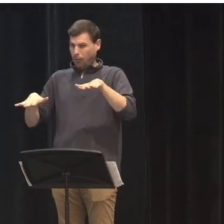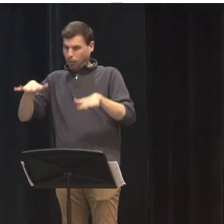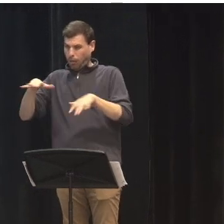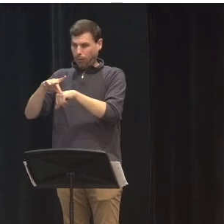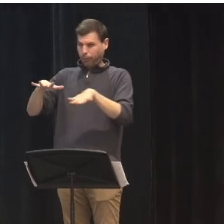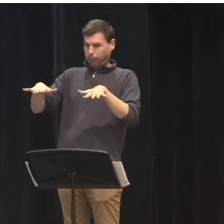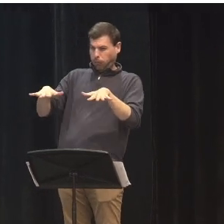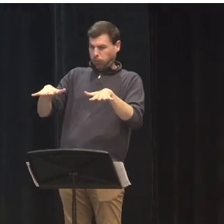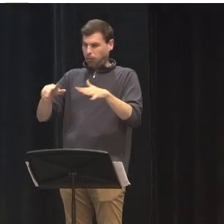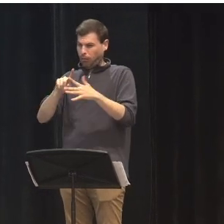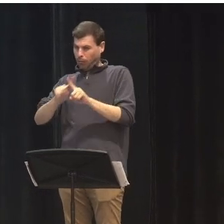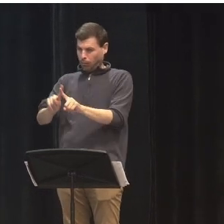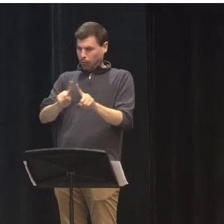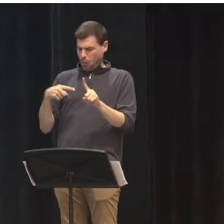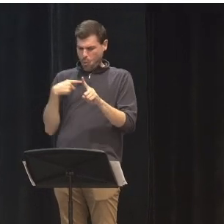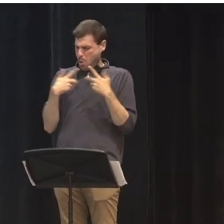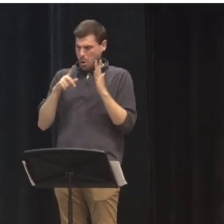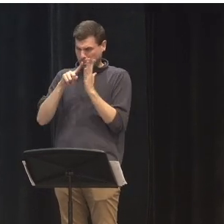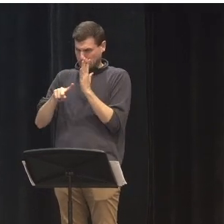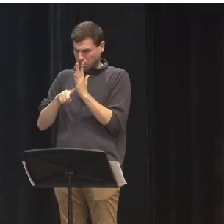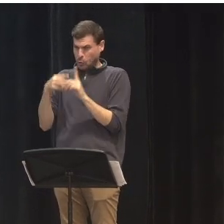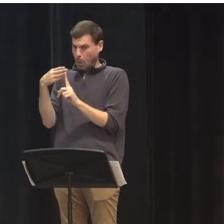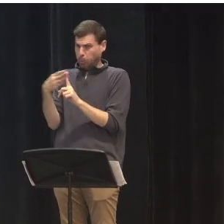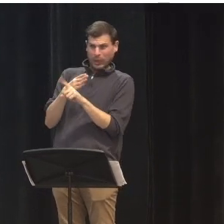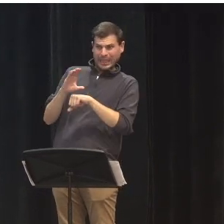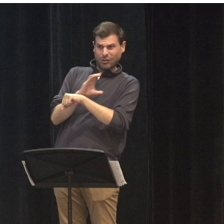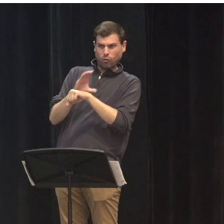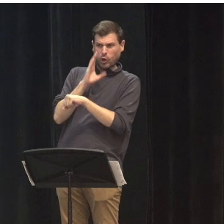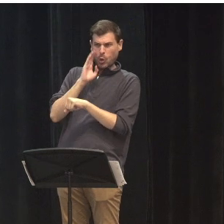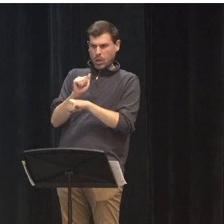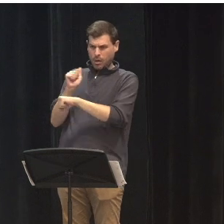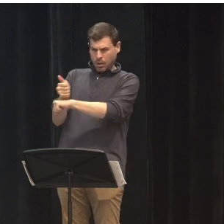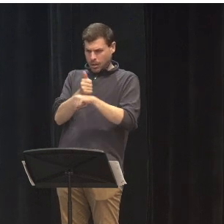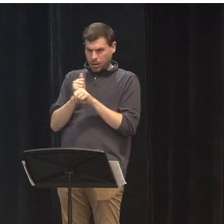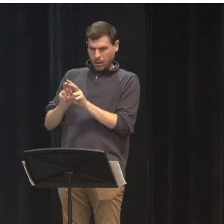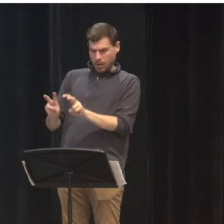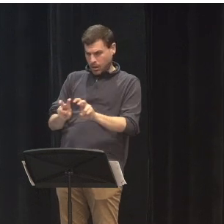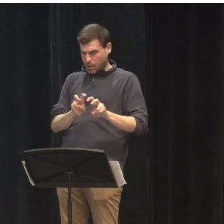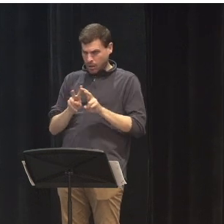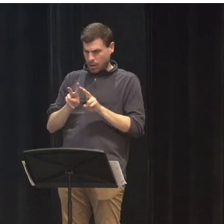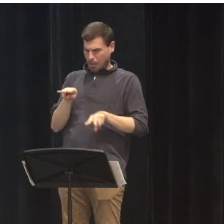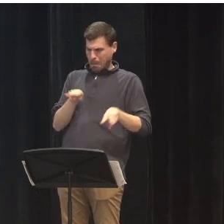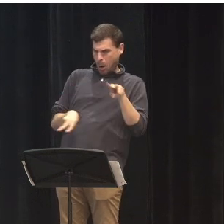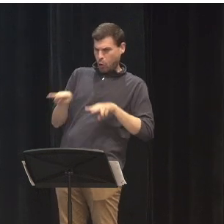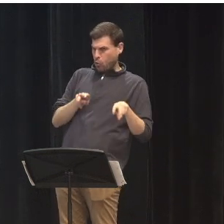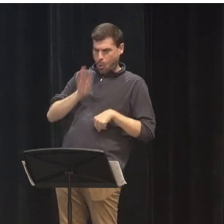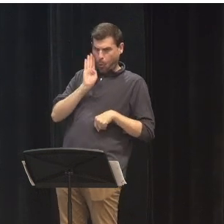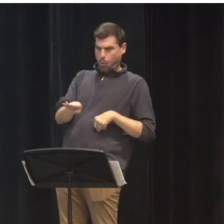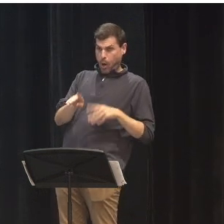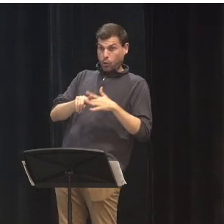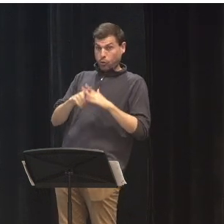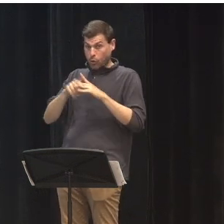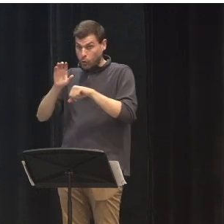construction. There will be pre-construction, what they call phase 1B investigations, and or monitoring during construction to ensure